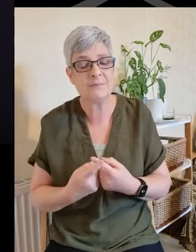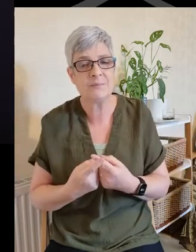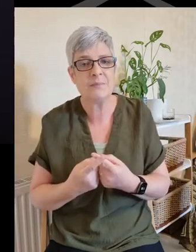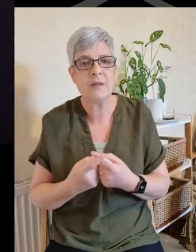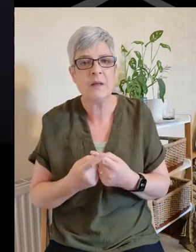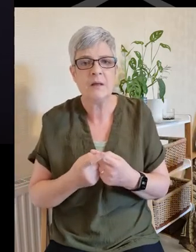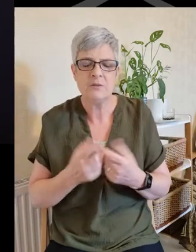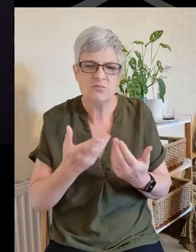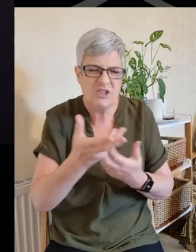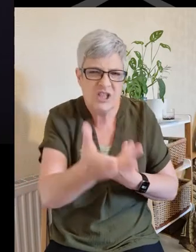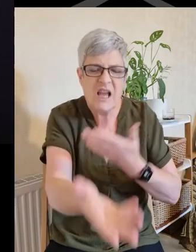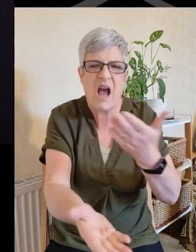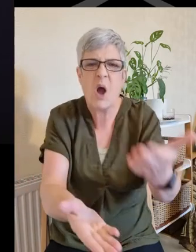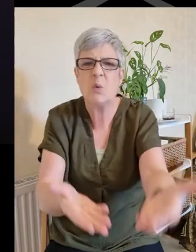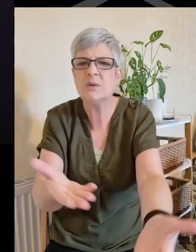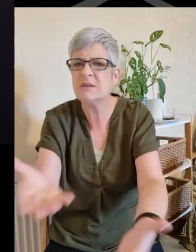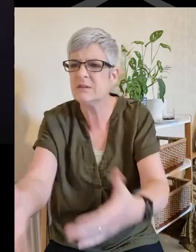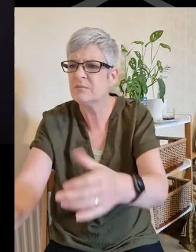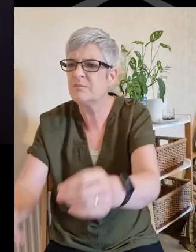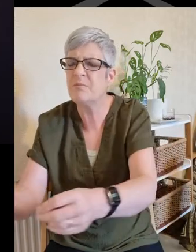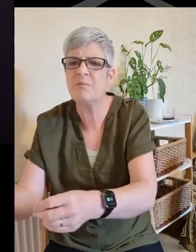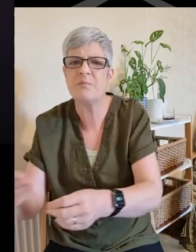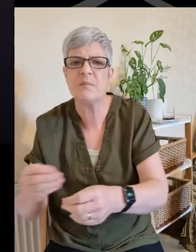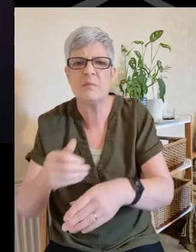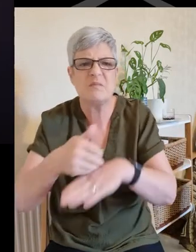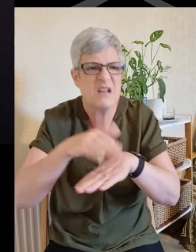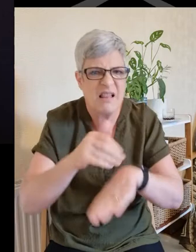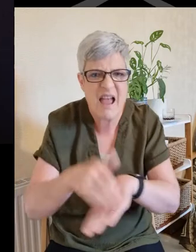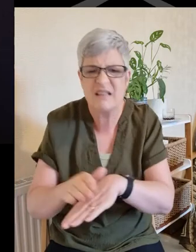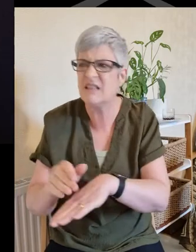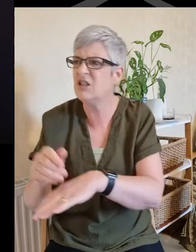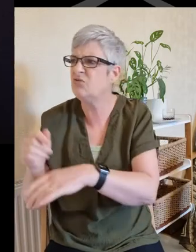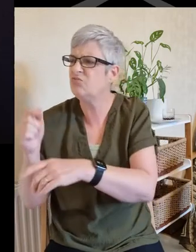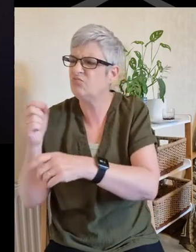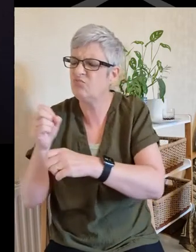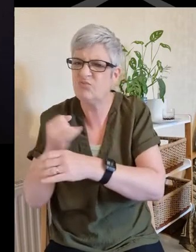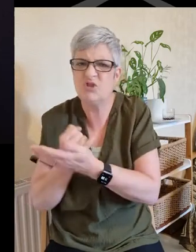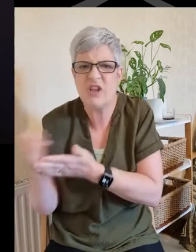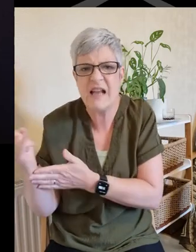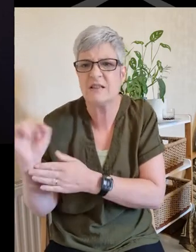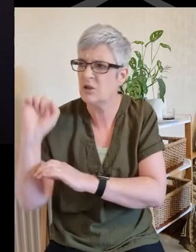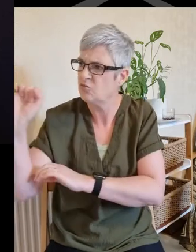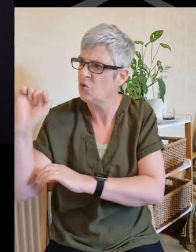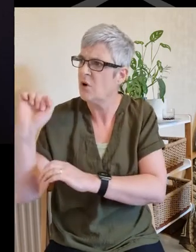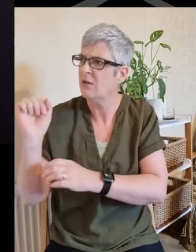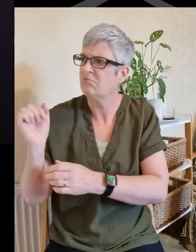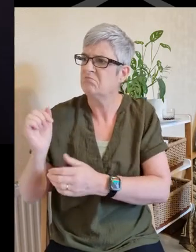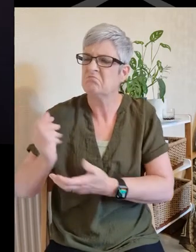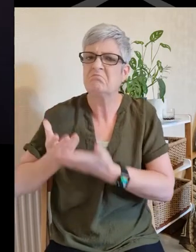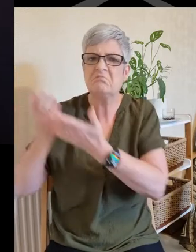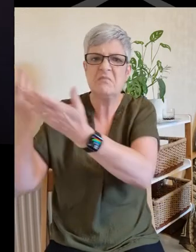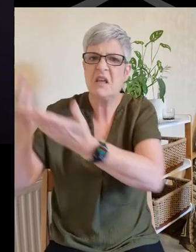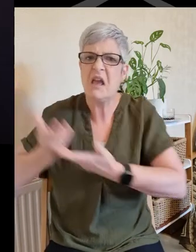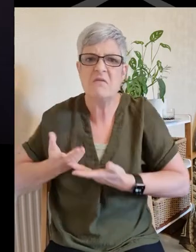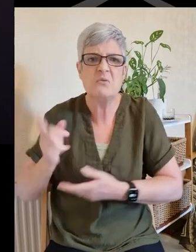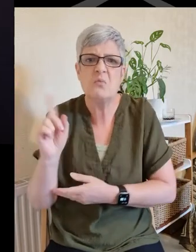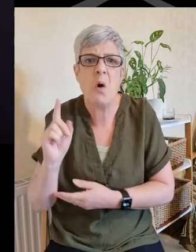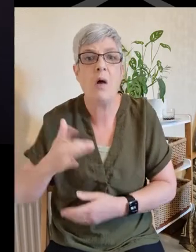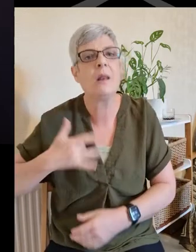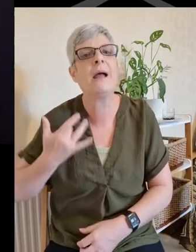his reaching out to people who had neglected, people who had rejected your gift of life.